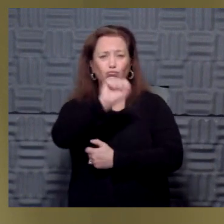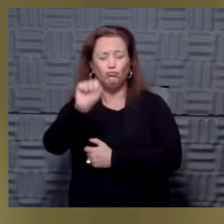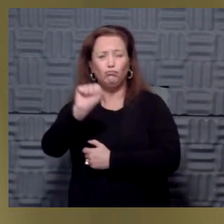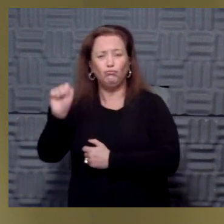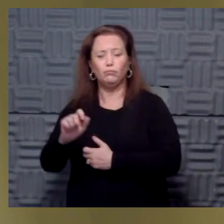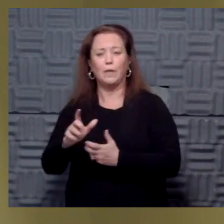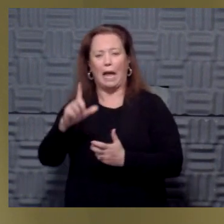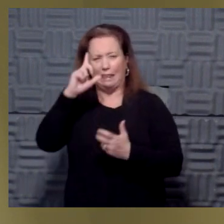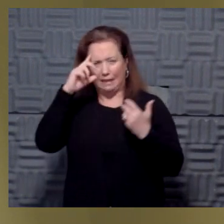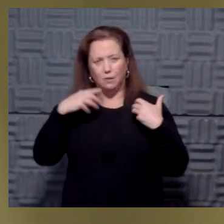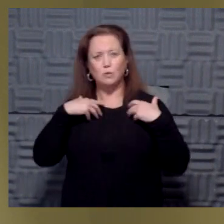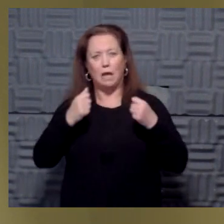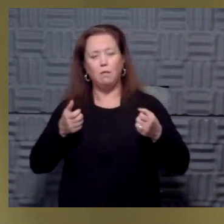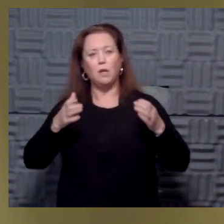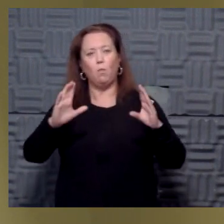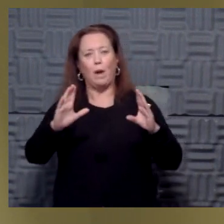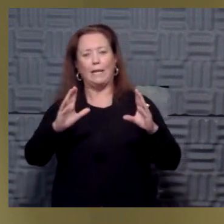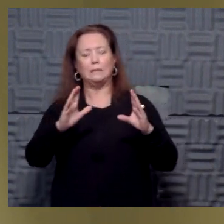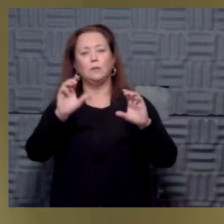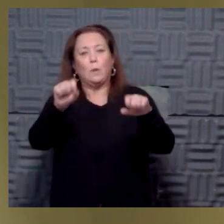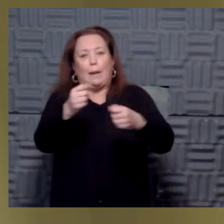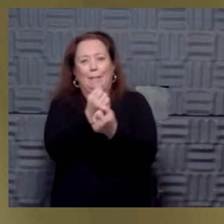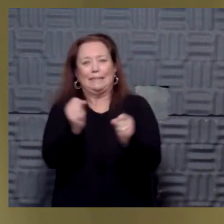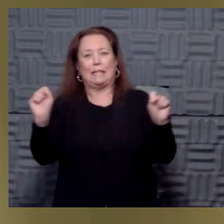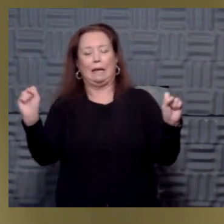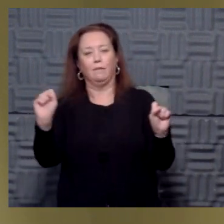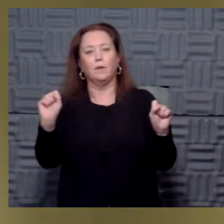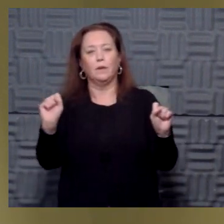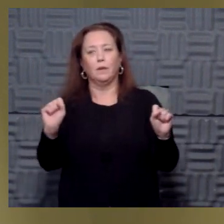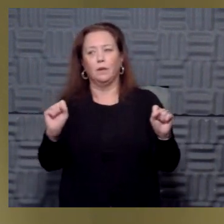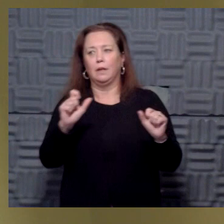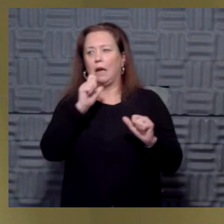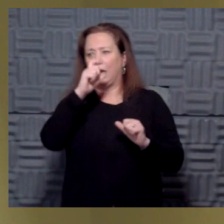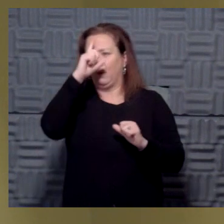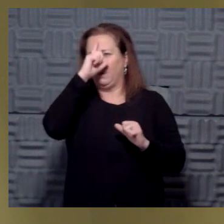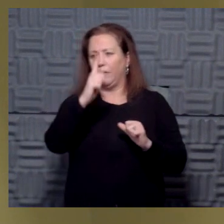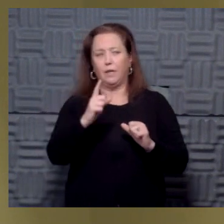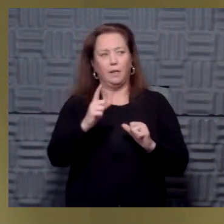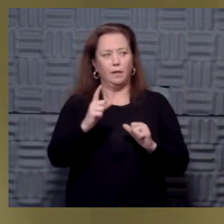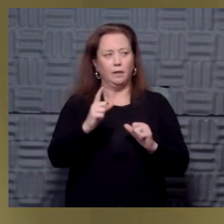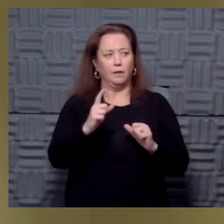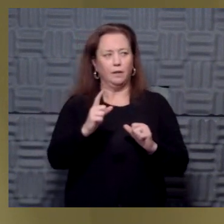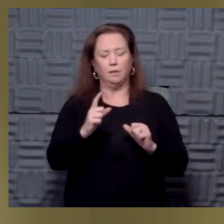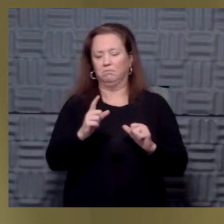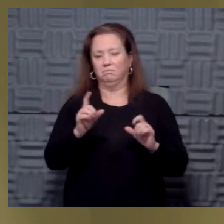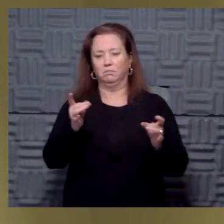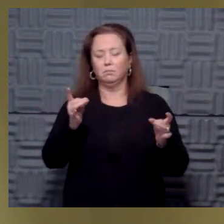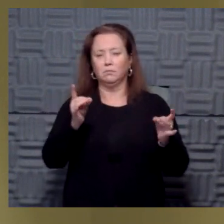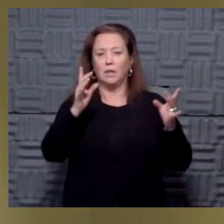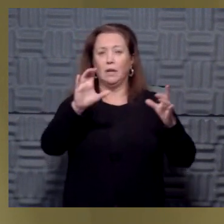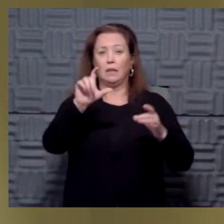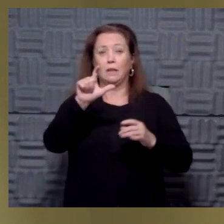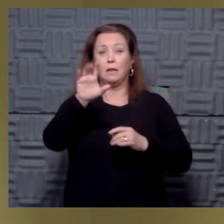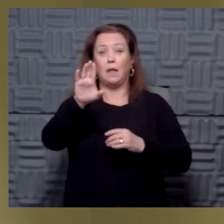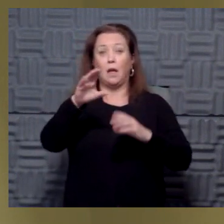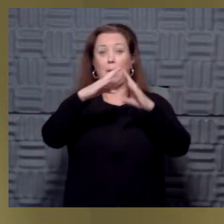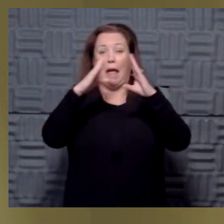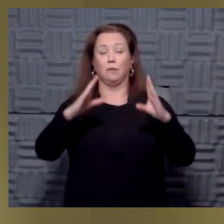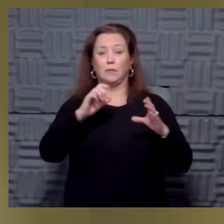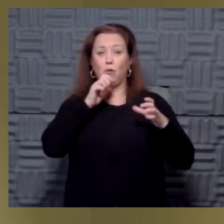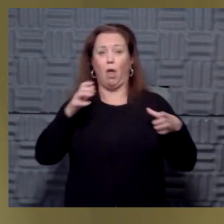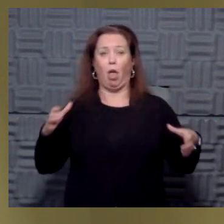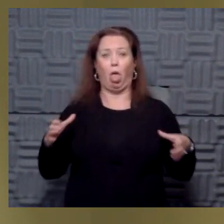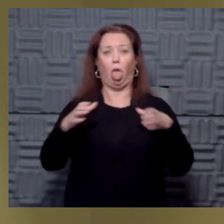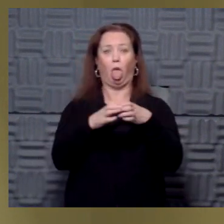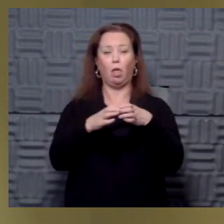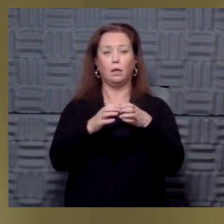I think there's healthy ways to do that and ways to be safe when you're doing that. And I don't think that's too big of a deal, as long as in the clubhouse, you know, there aren't people congregating and